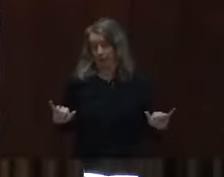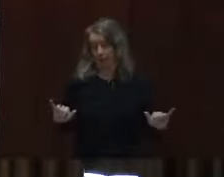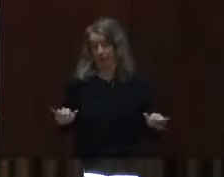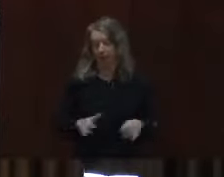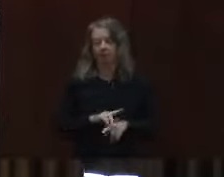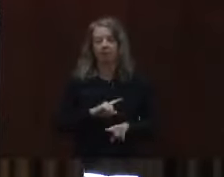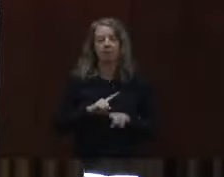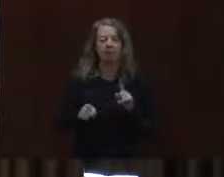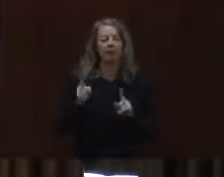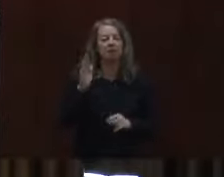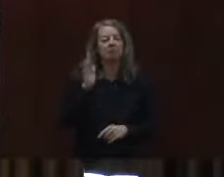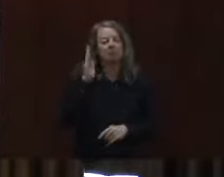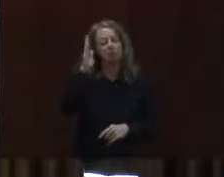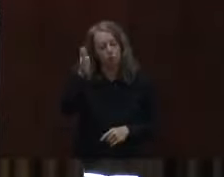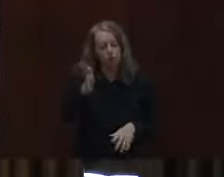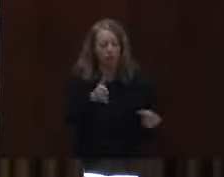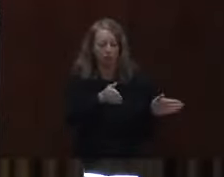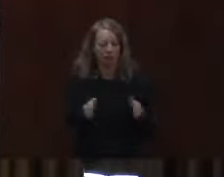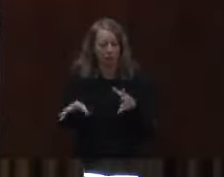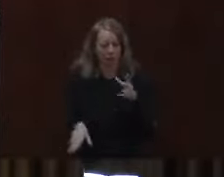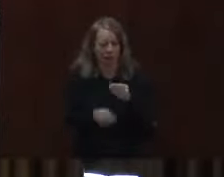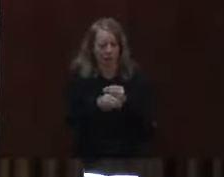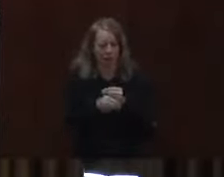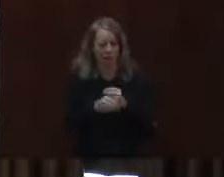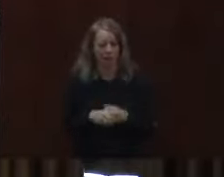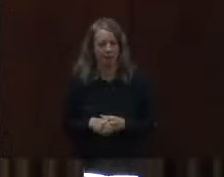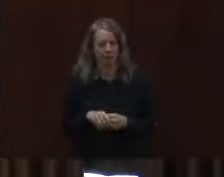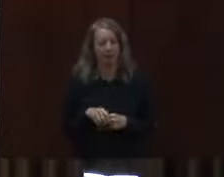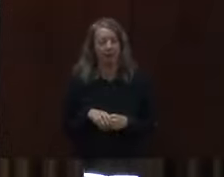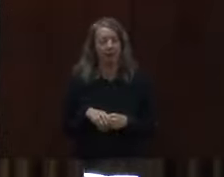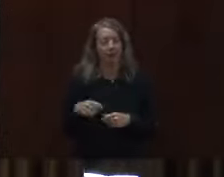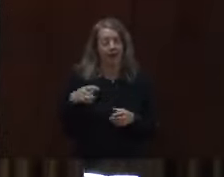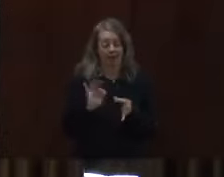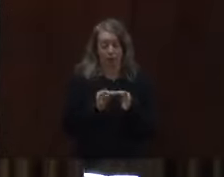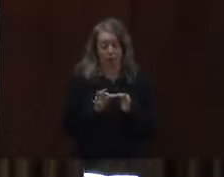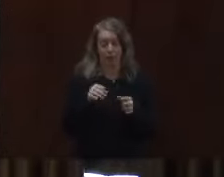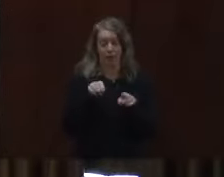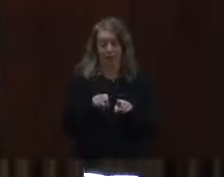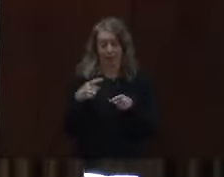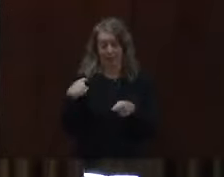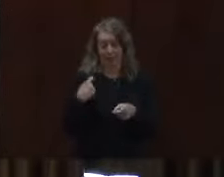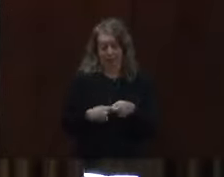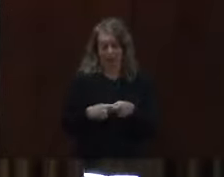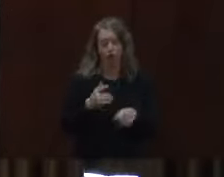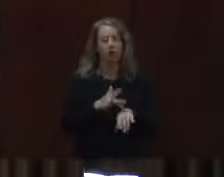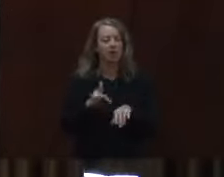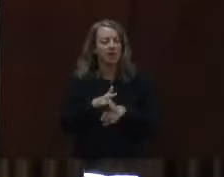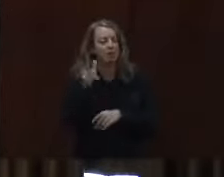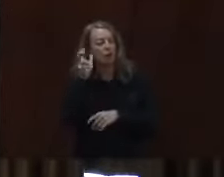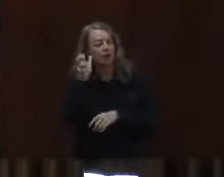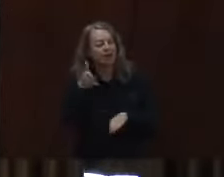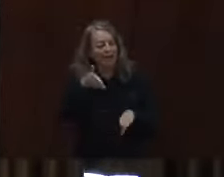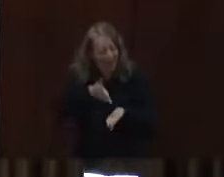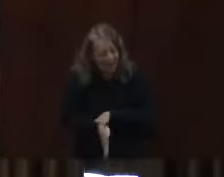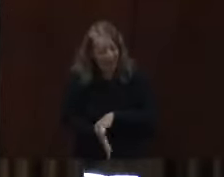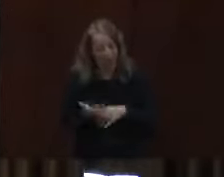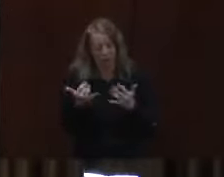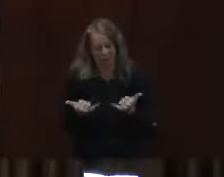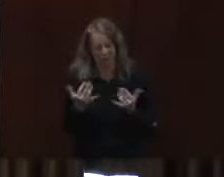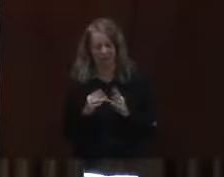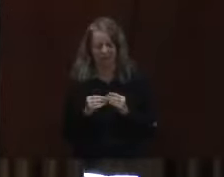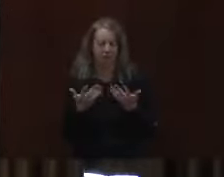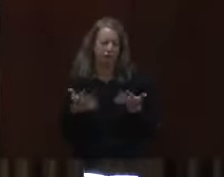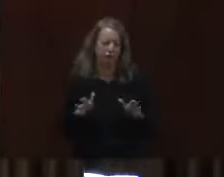also be provided ongoing. And that version, the Spanish language version, will be available right after today's COVID-19